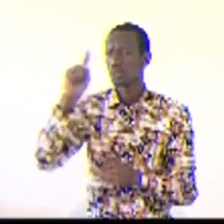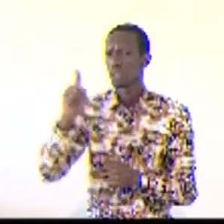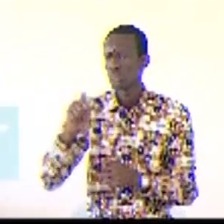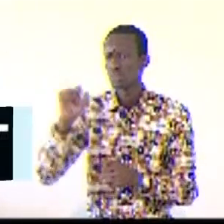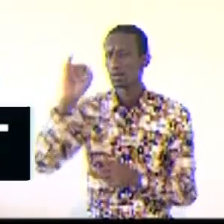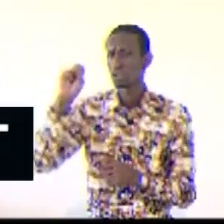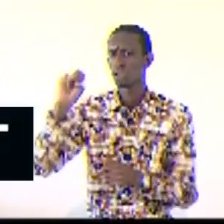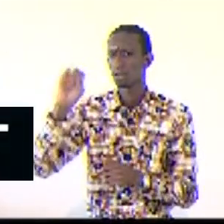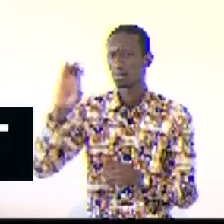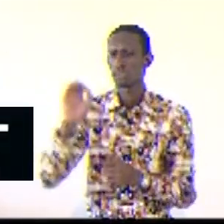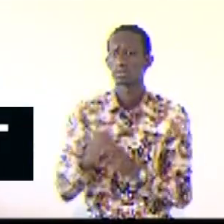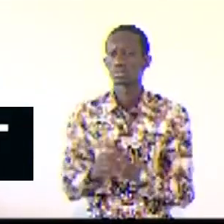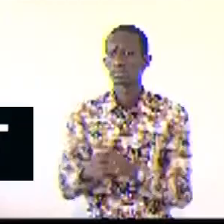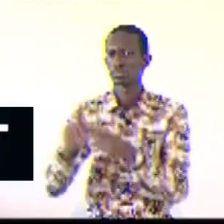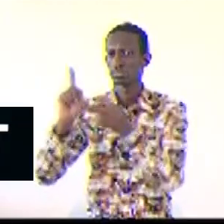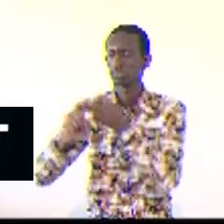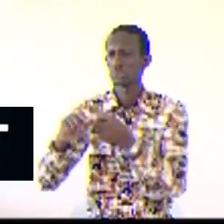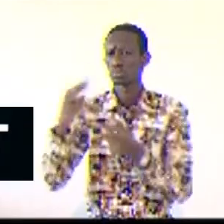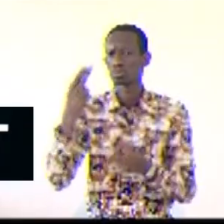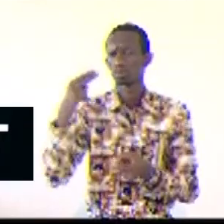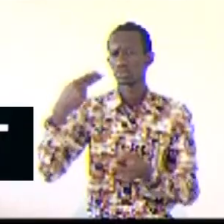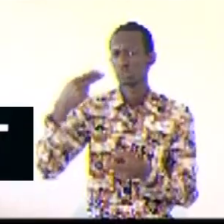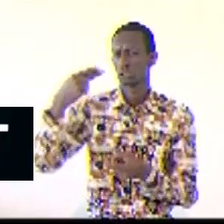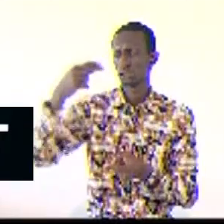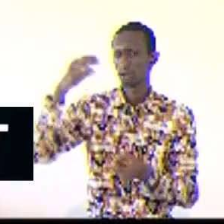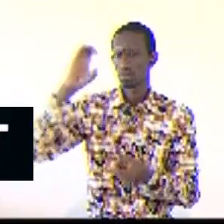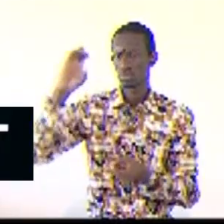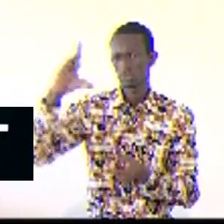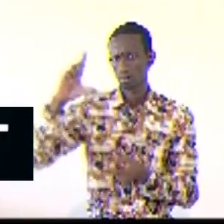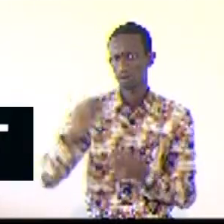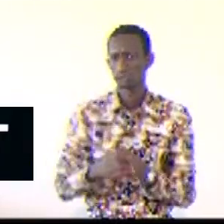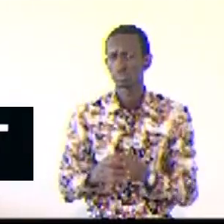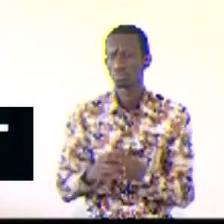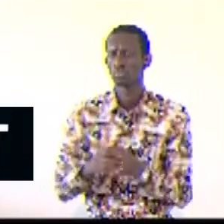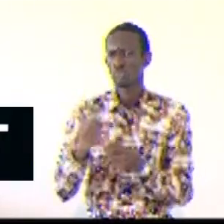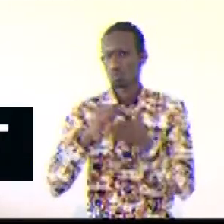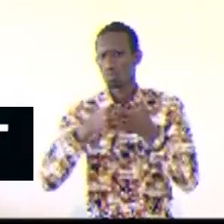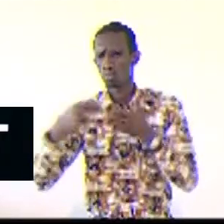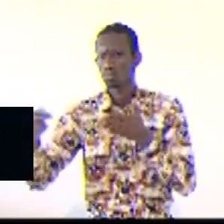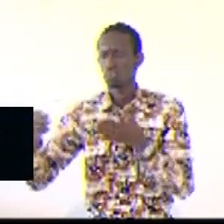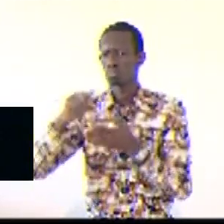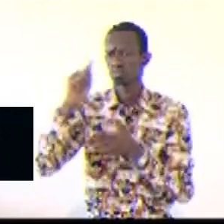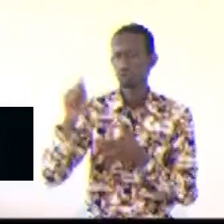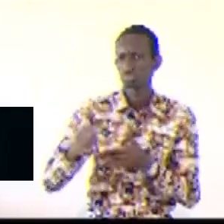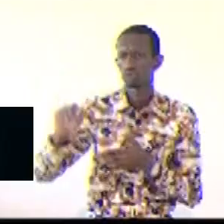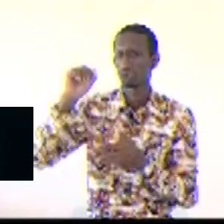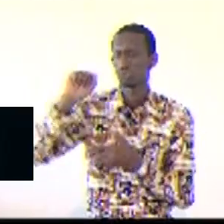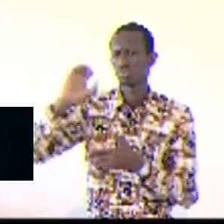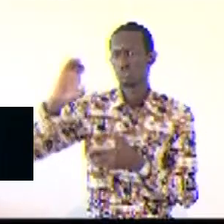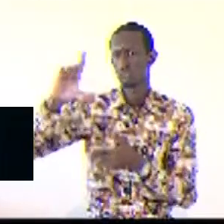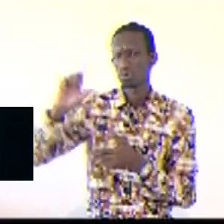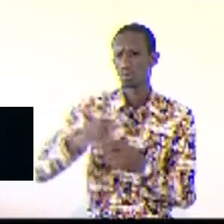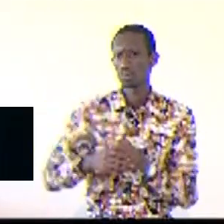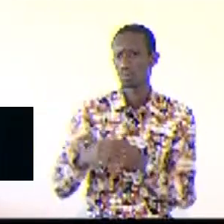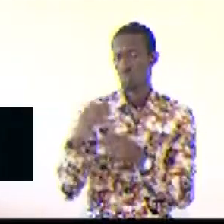to form the zinc chloride, which is a solution plus the hydrogen gas. And we said for